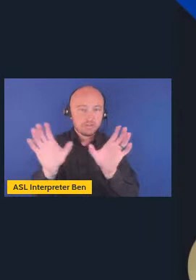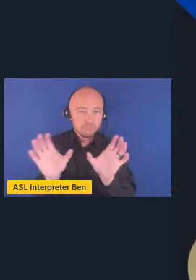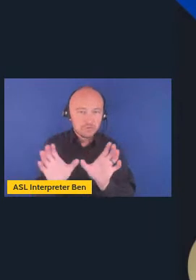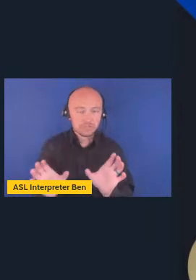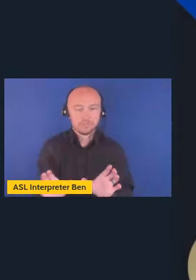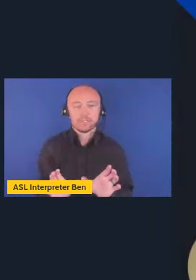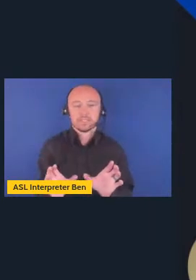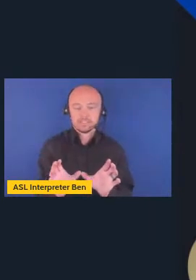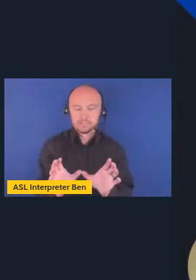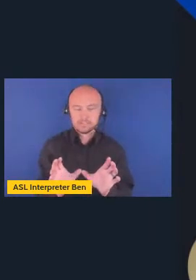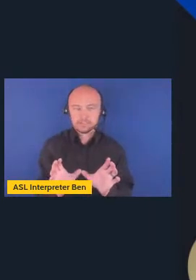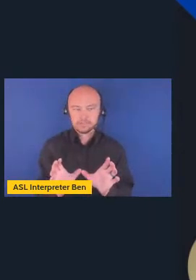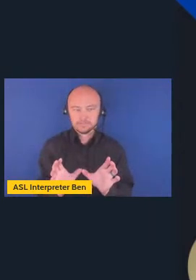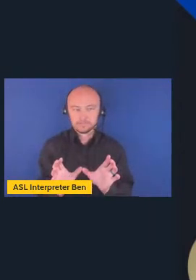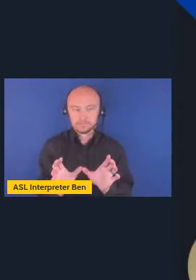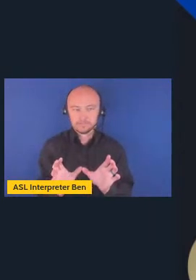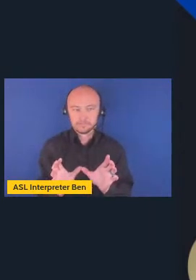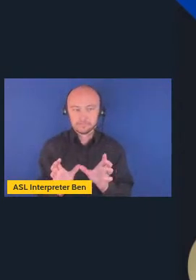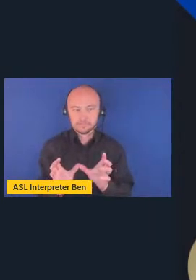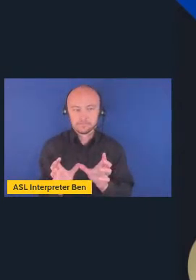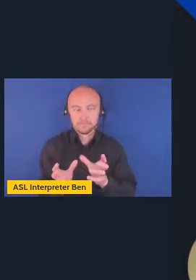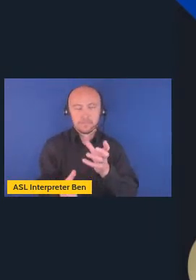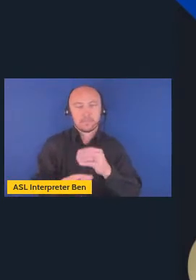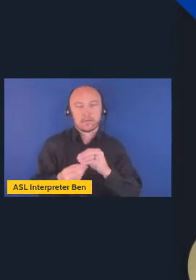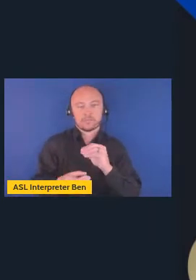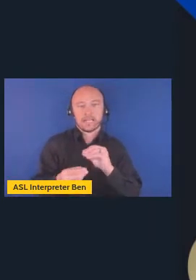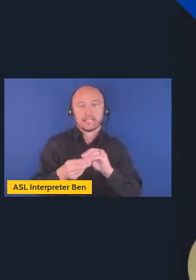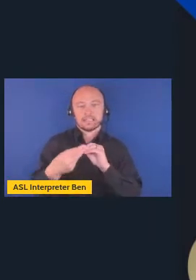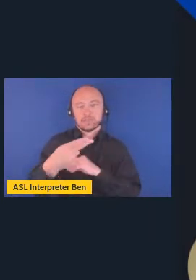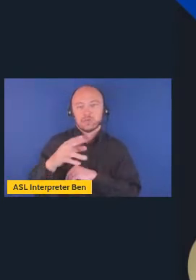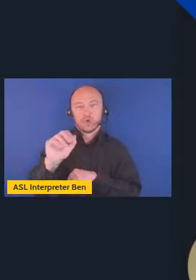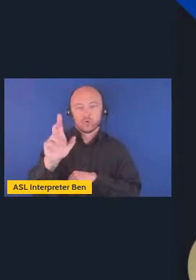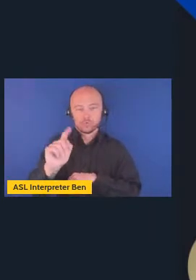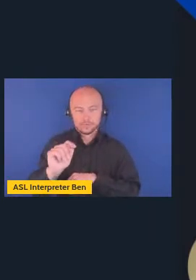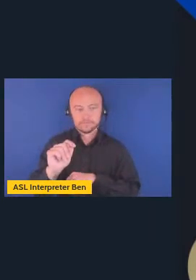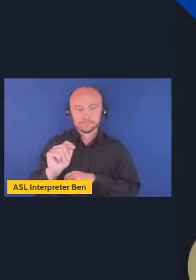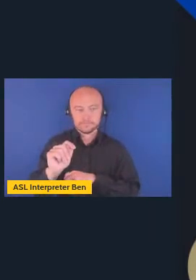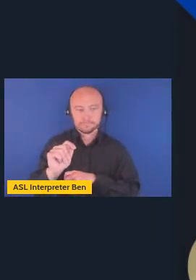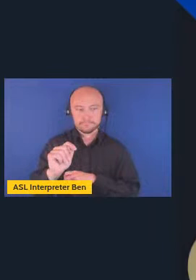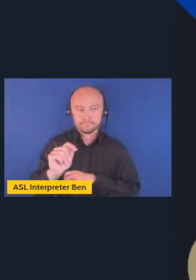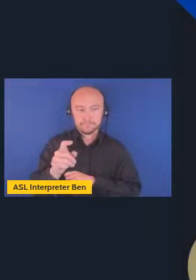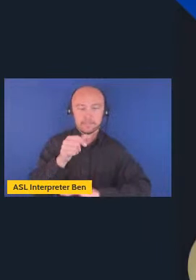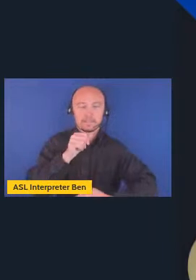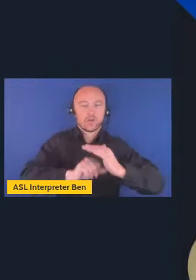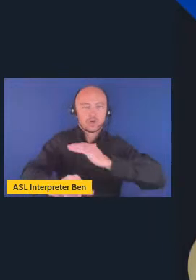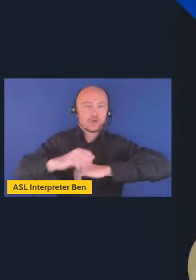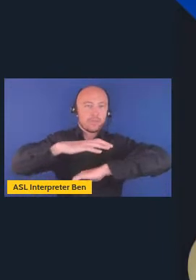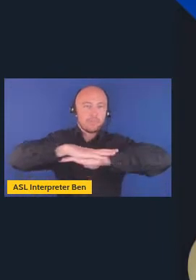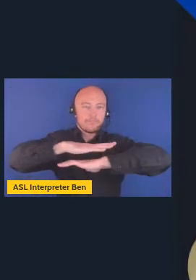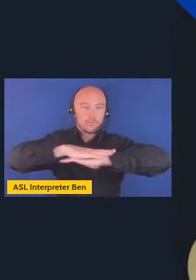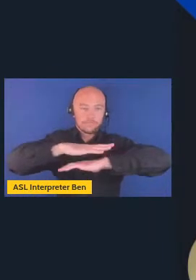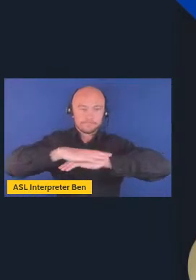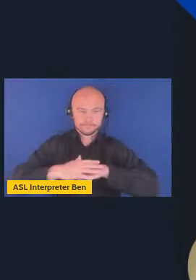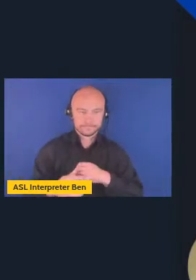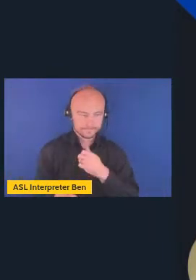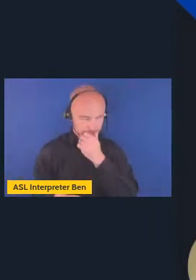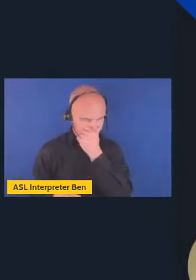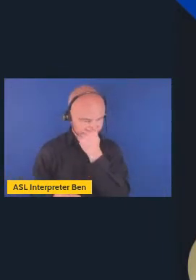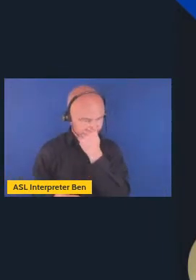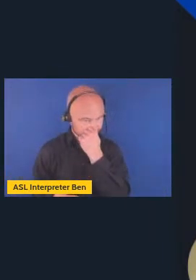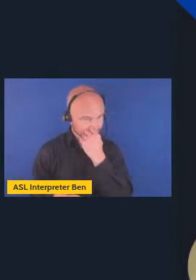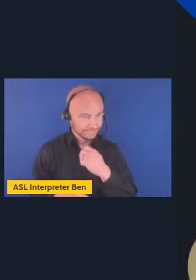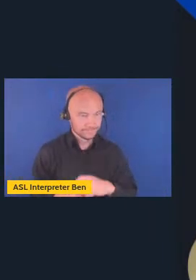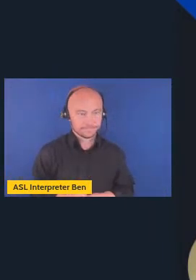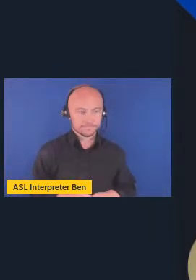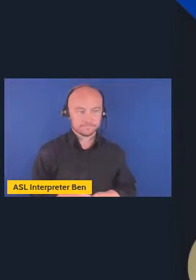those were added to the hosted zone that was part of the platform service. So we had